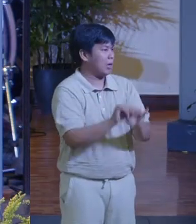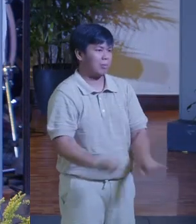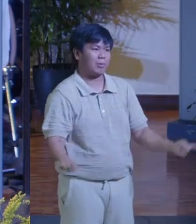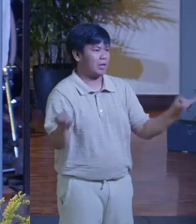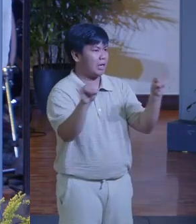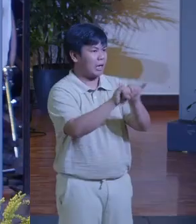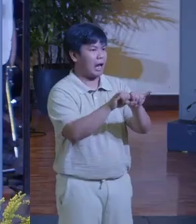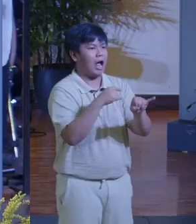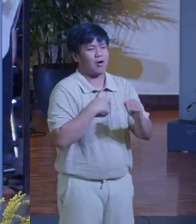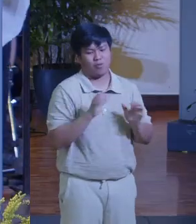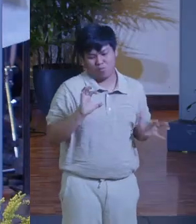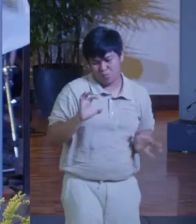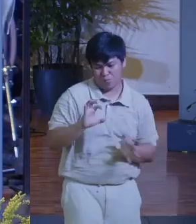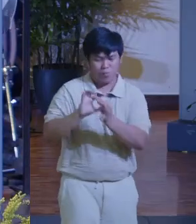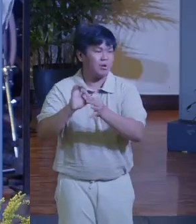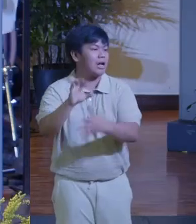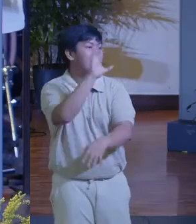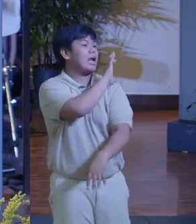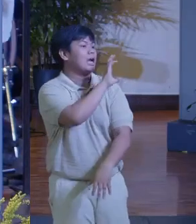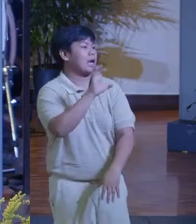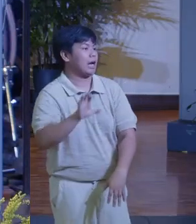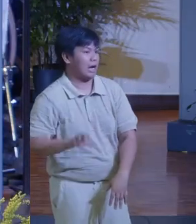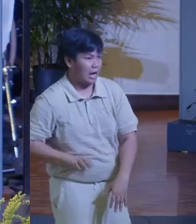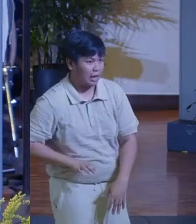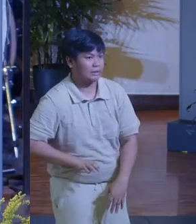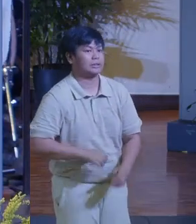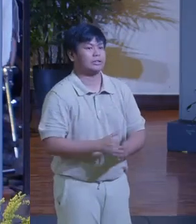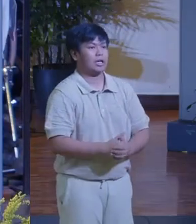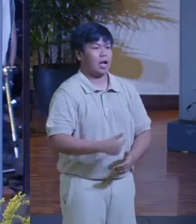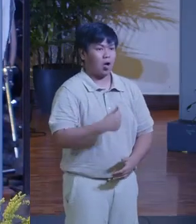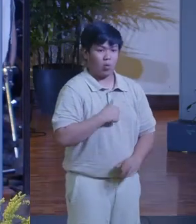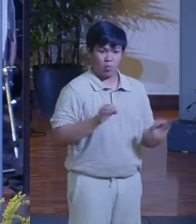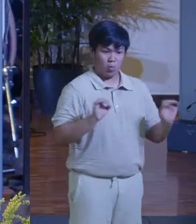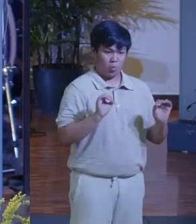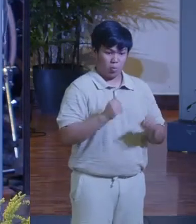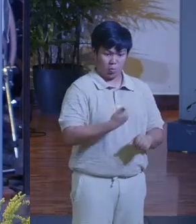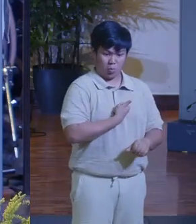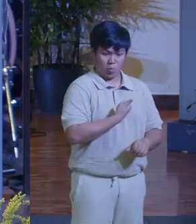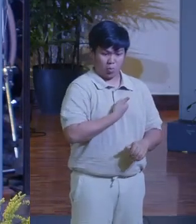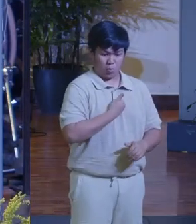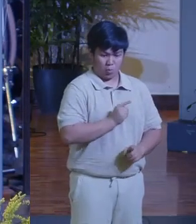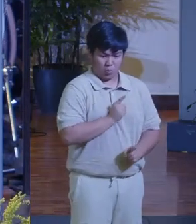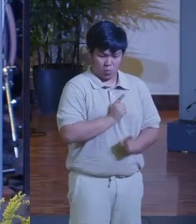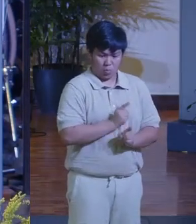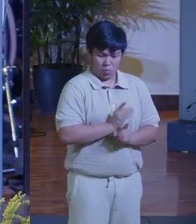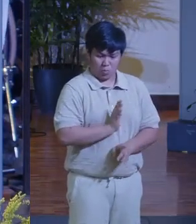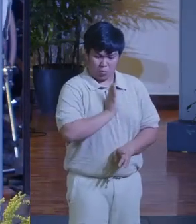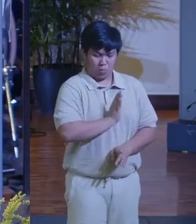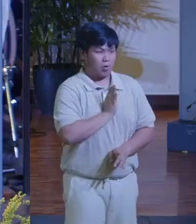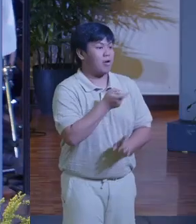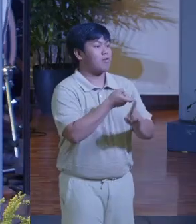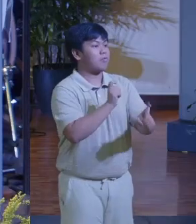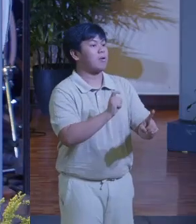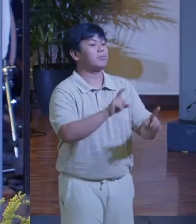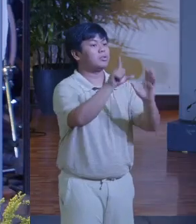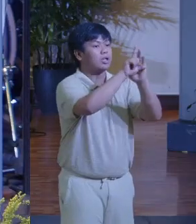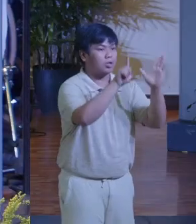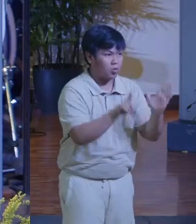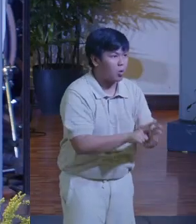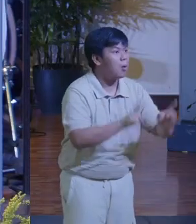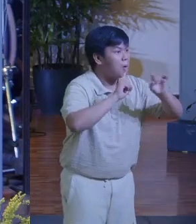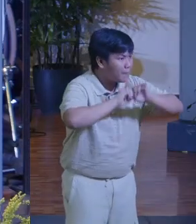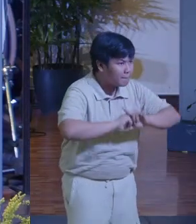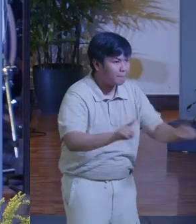and be found in Him, not having a righteousness of my own that comes from the law,